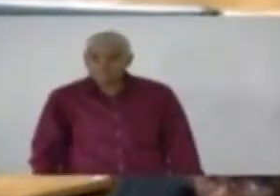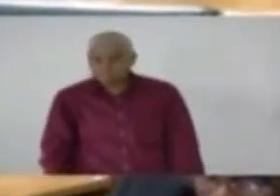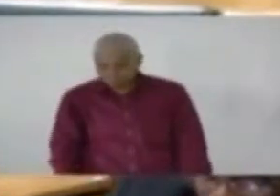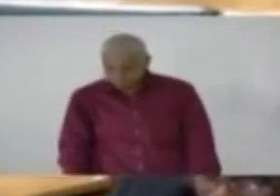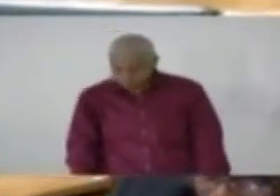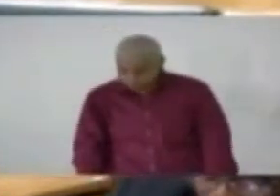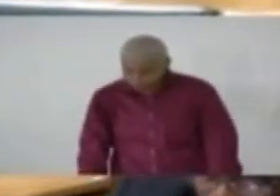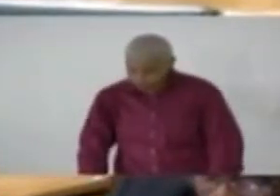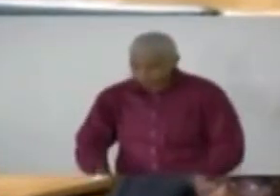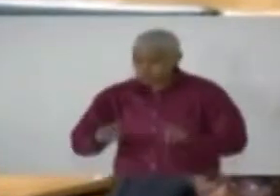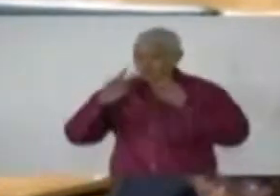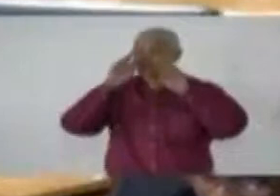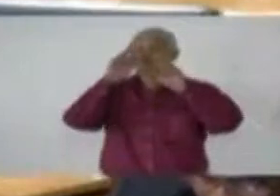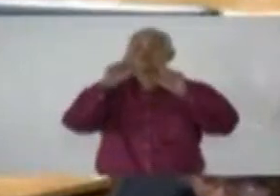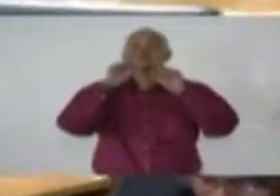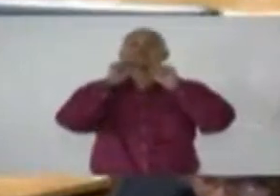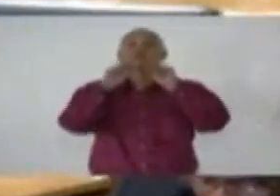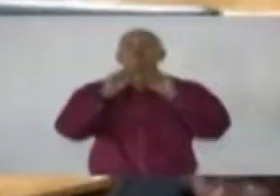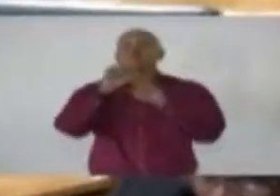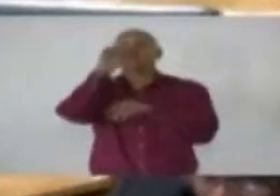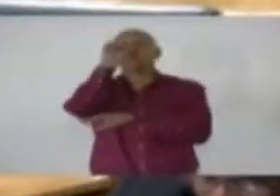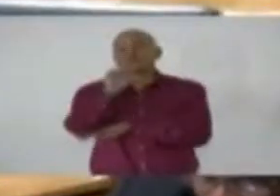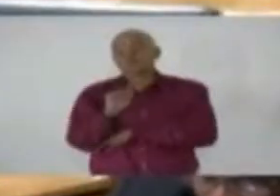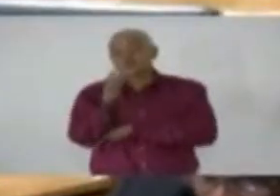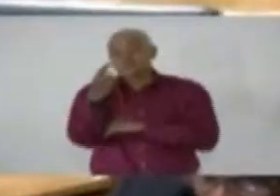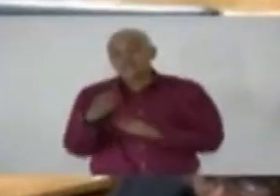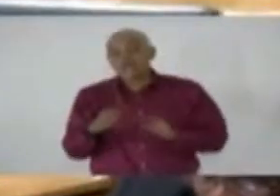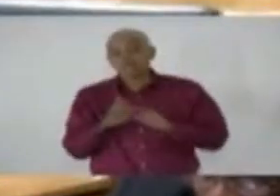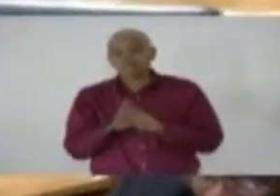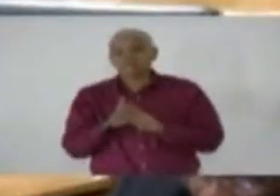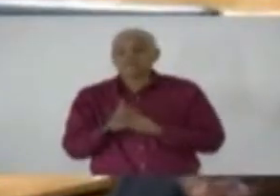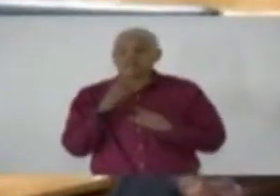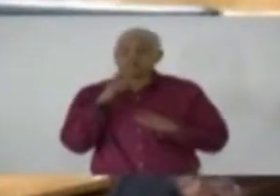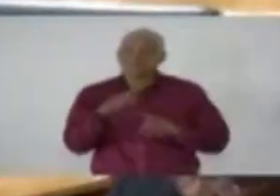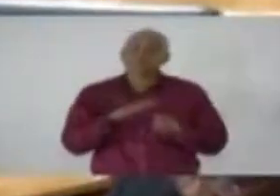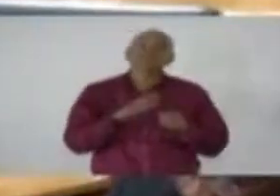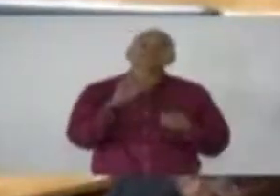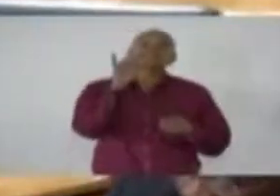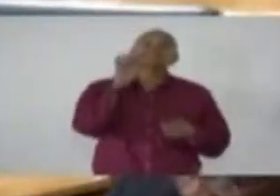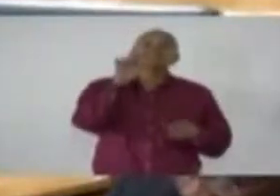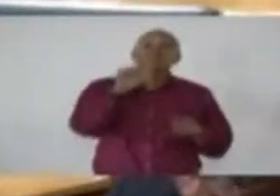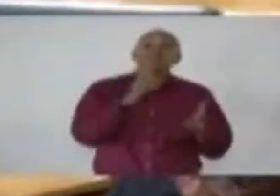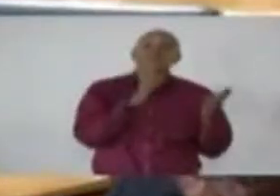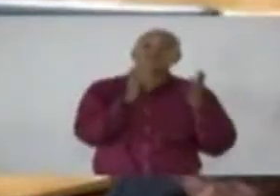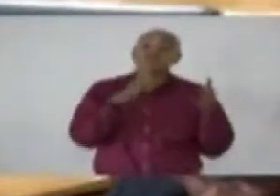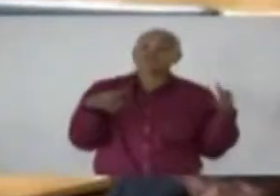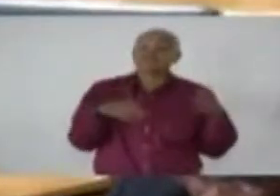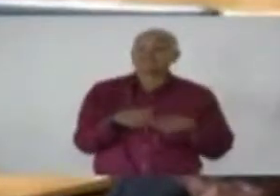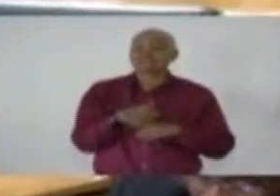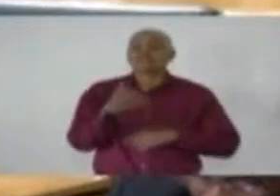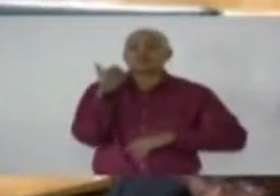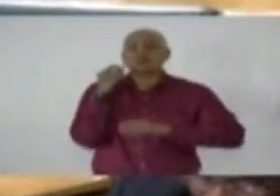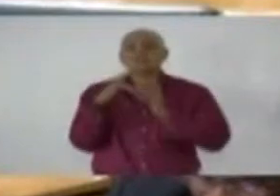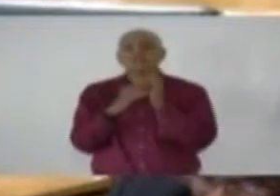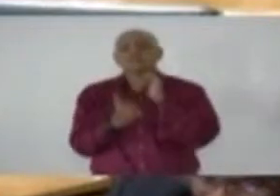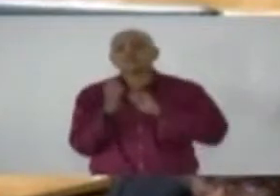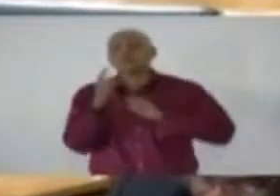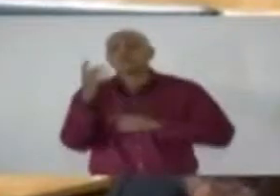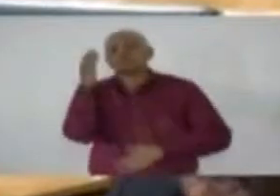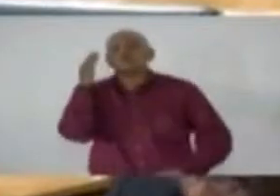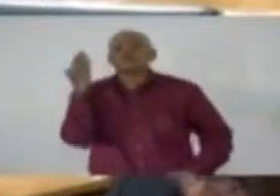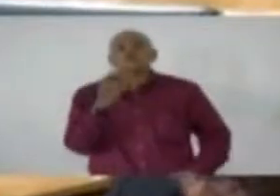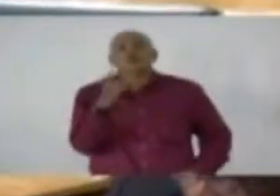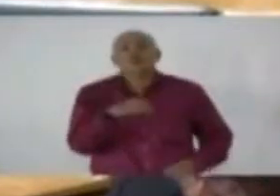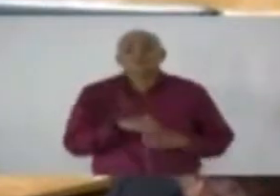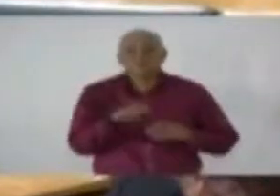So look for the report in Tuesday. The global digital services sector, BPO, most people know it as, in